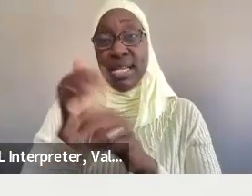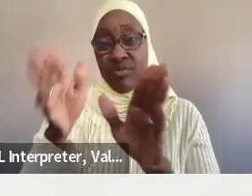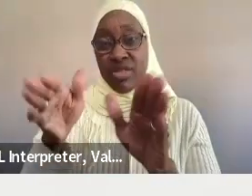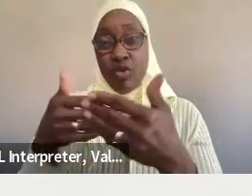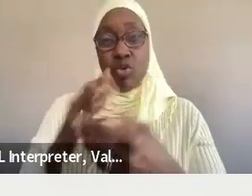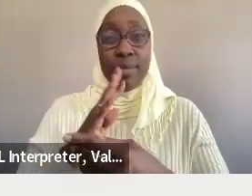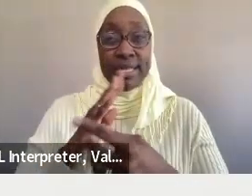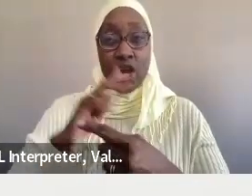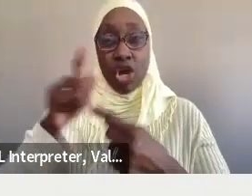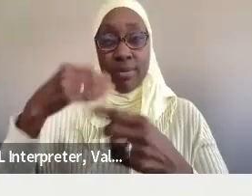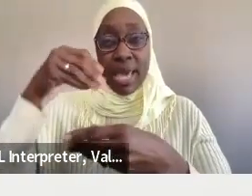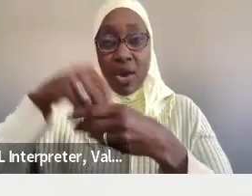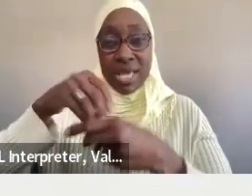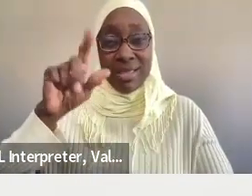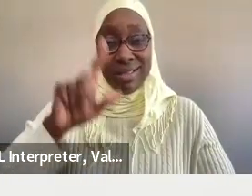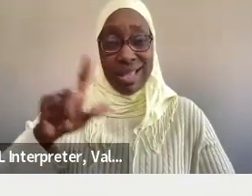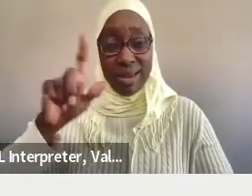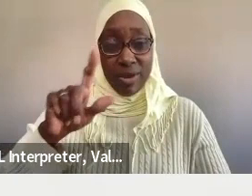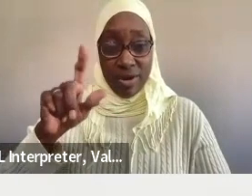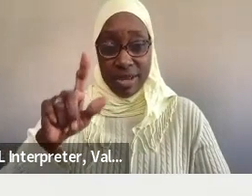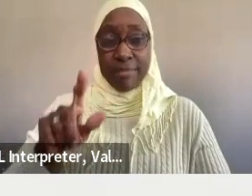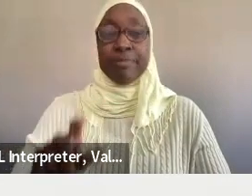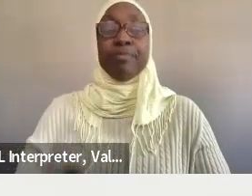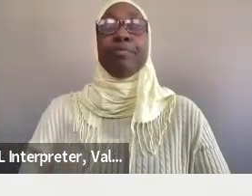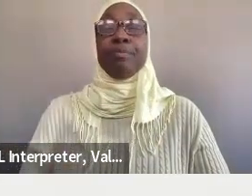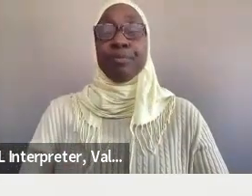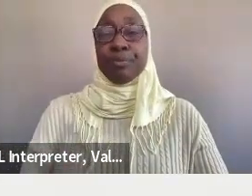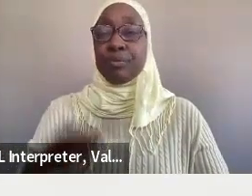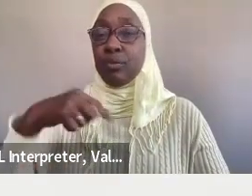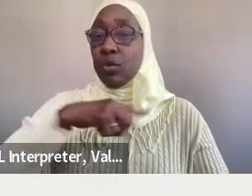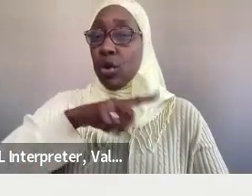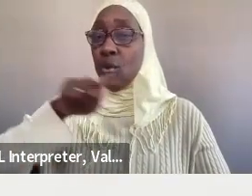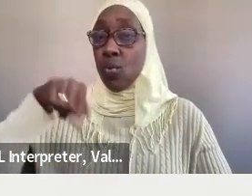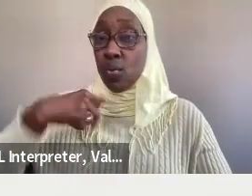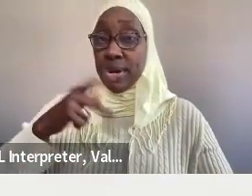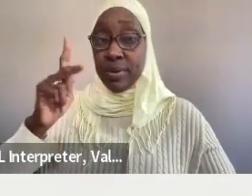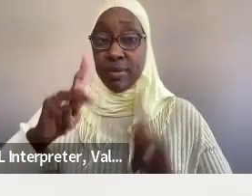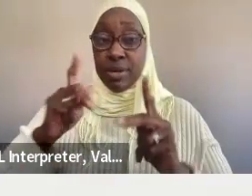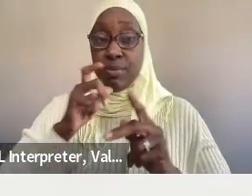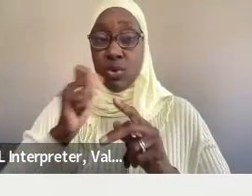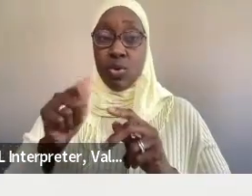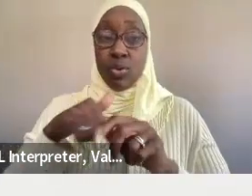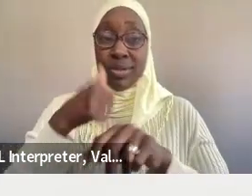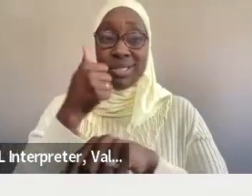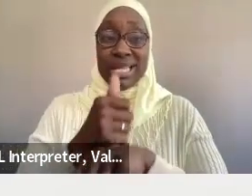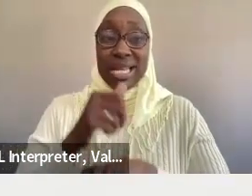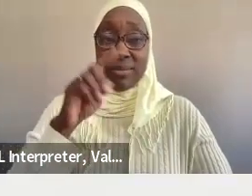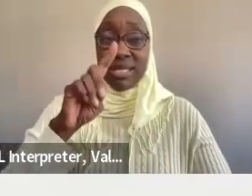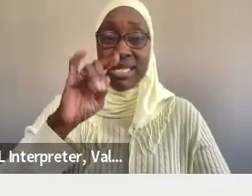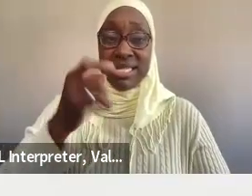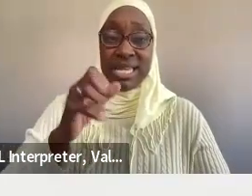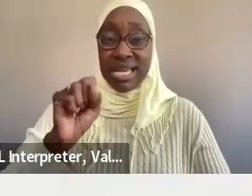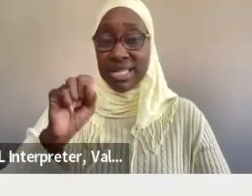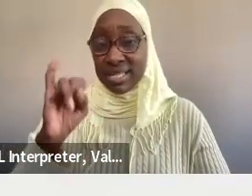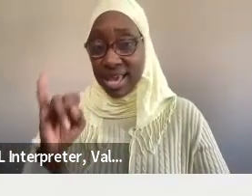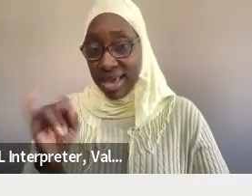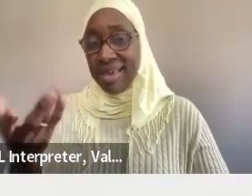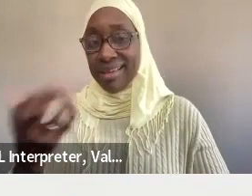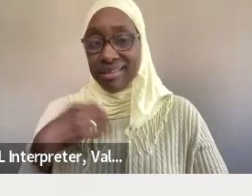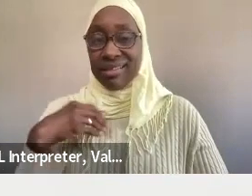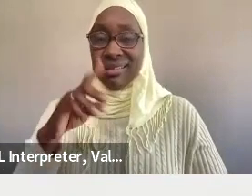we also we were the ones who created DJSI, so the Disability Justice Student Initiative, trying to create